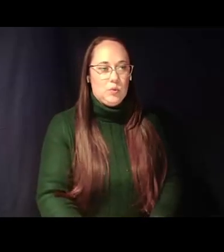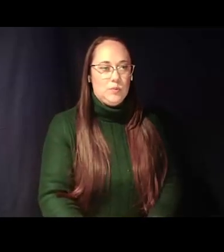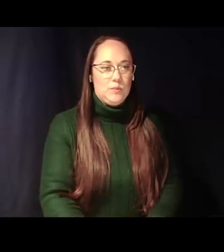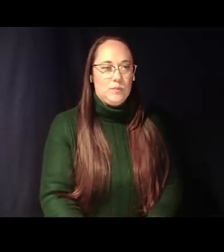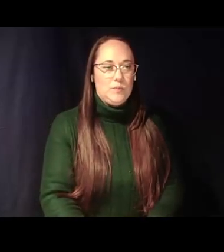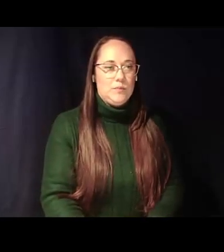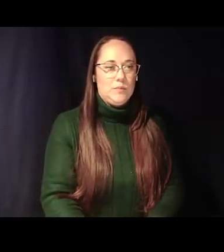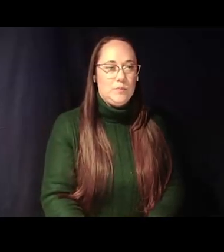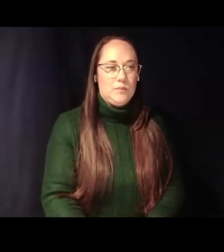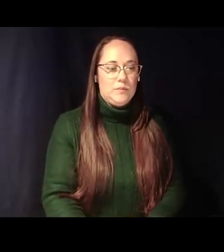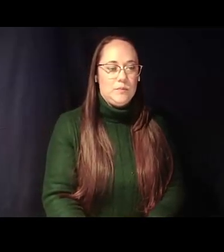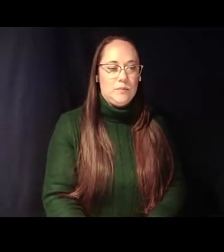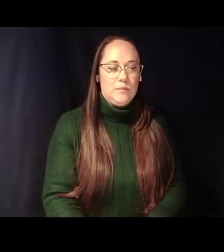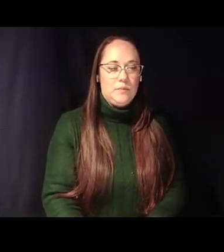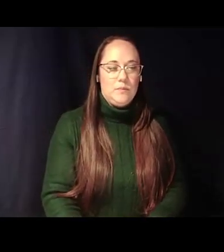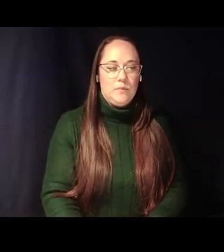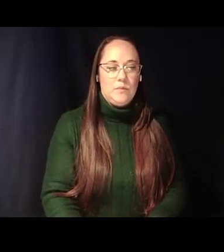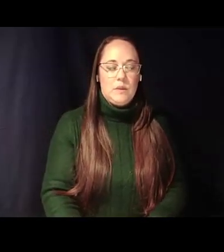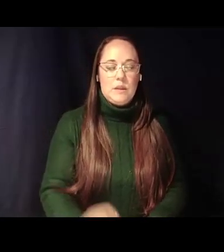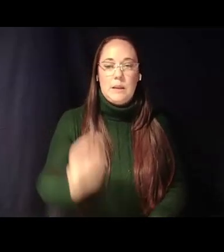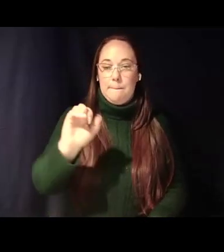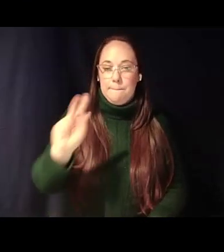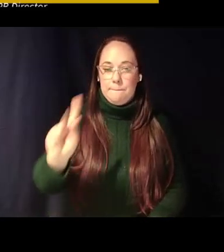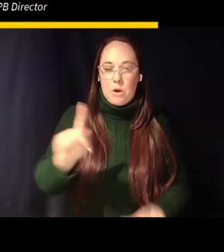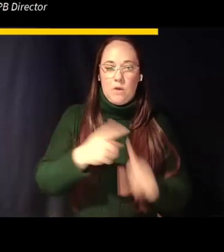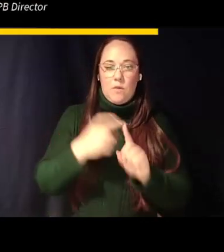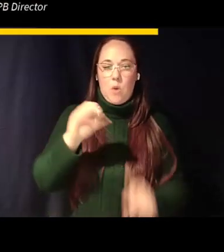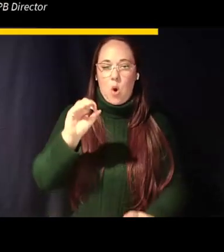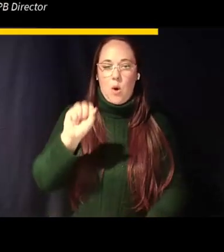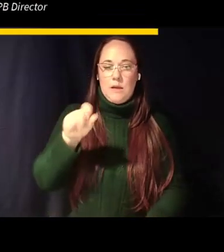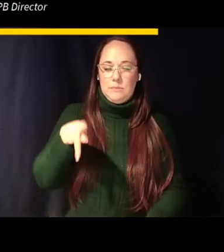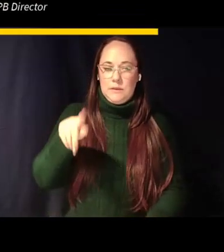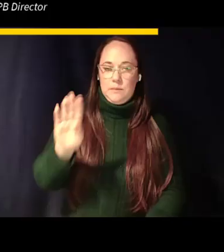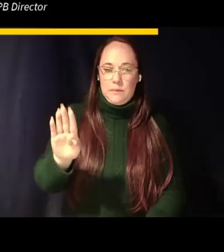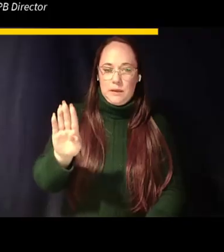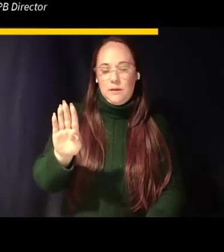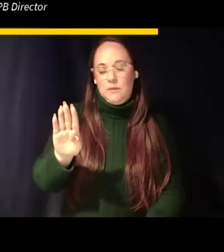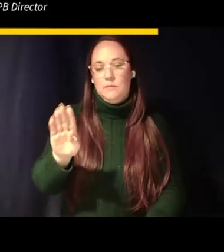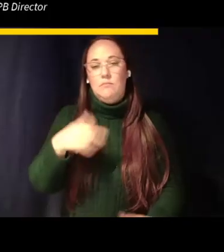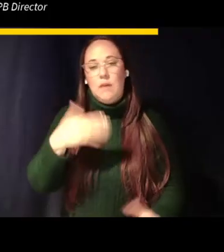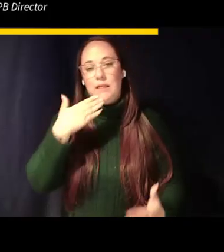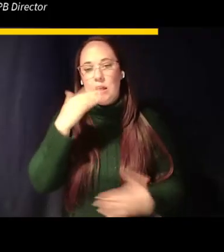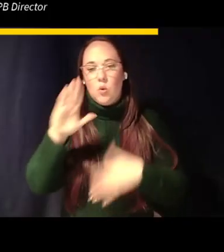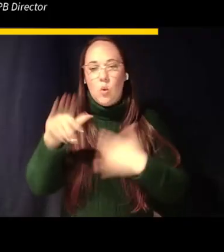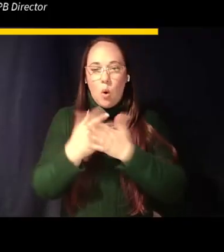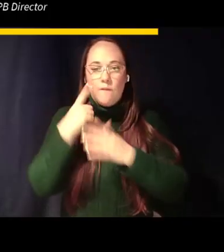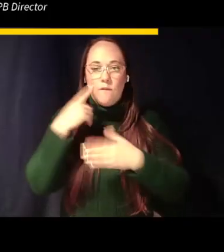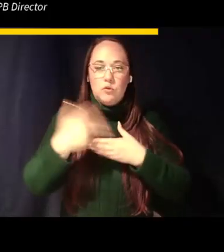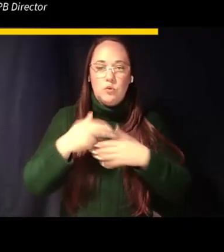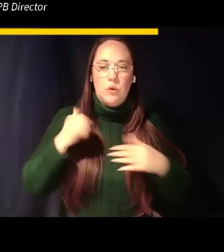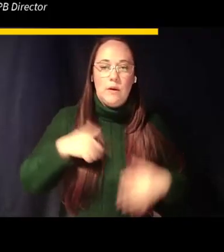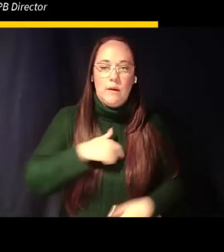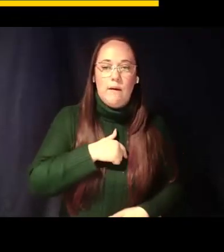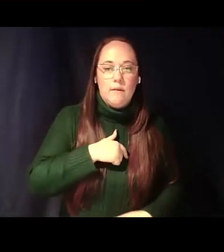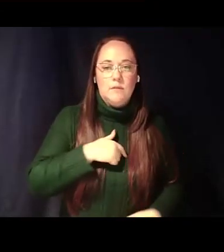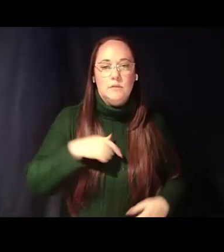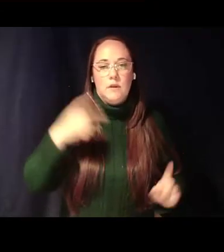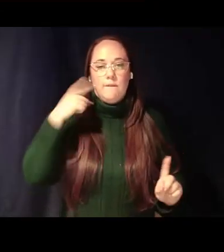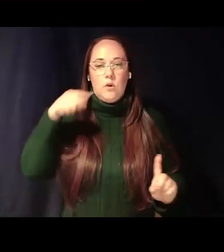Barrick said, Mark Ferrandino with OSPB. Thank you, everyone, for joining us for